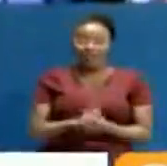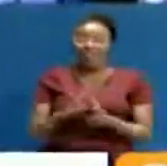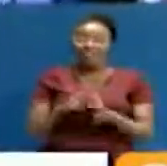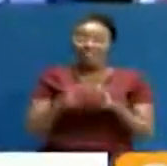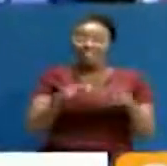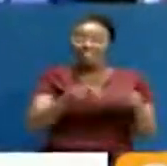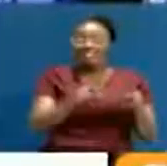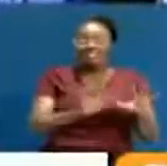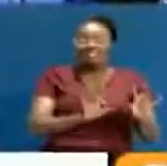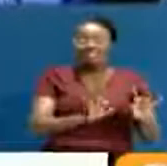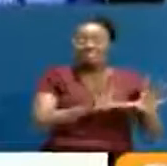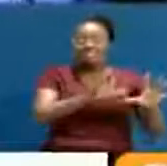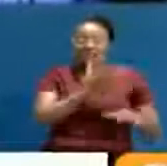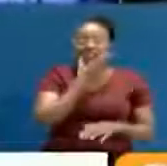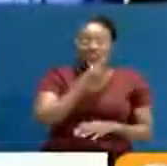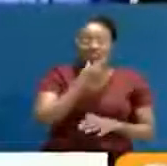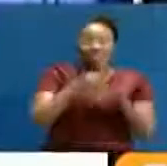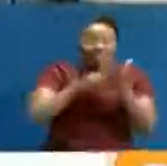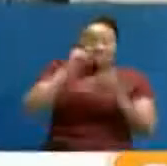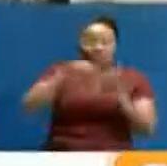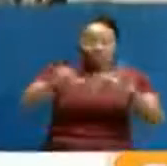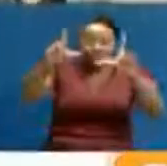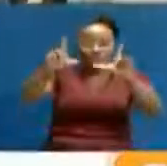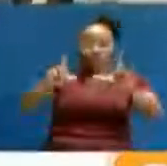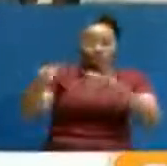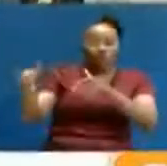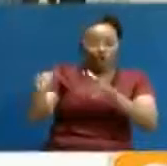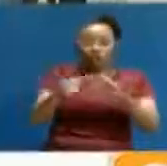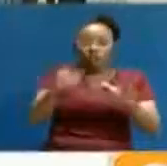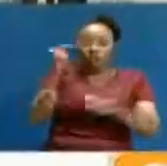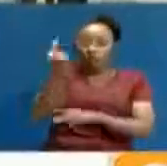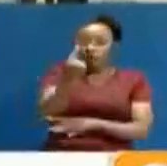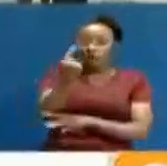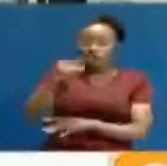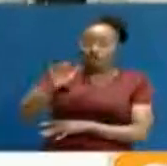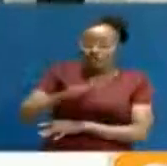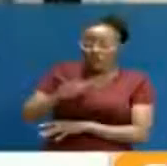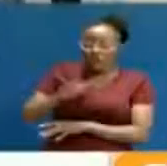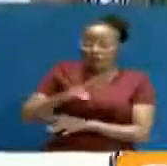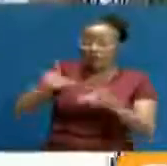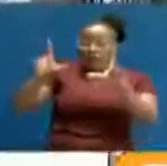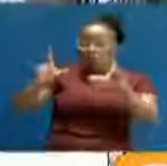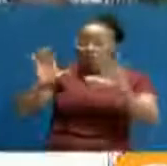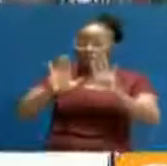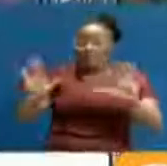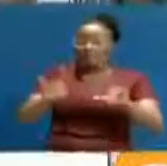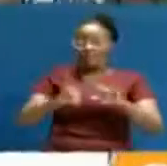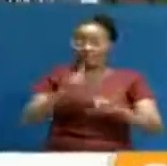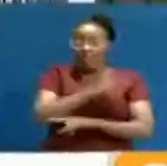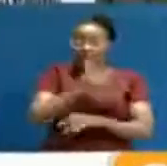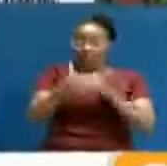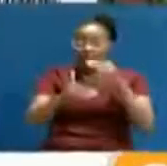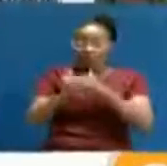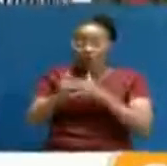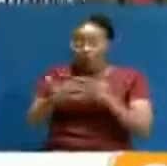They left the male MPs behind. They insisted that the photo opportunity was to be a women-only affair. Luckily